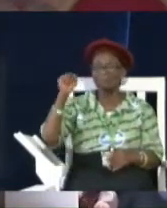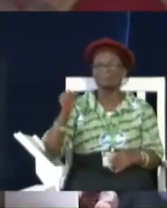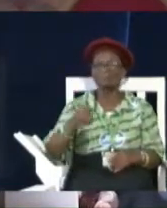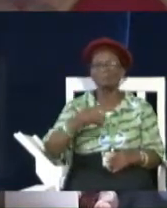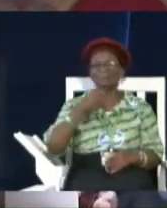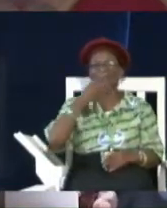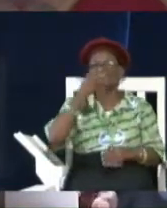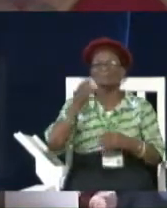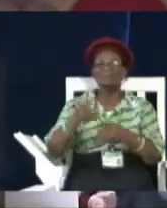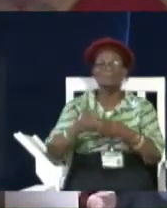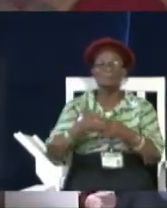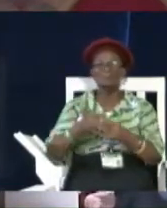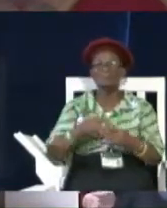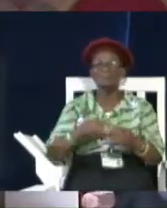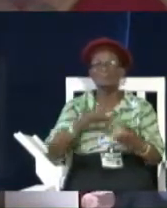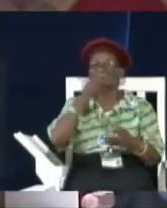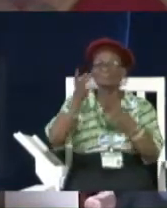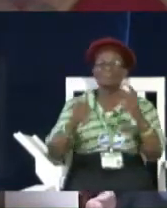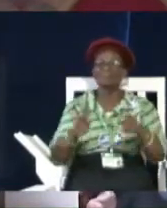woke them up.